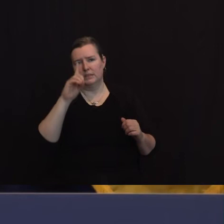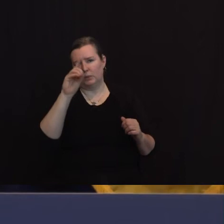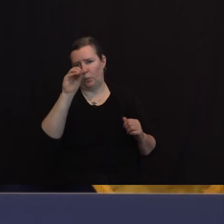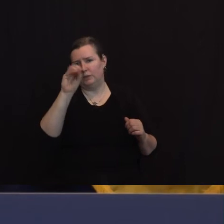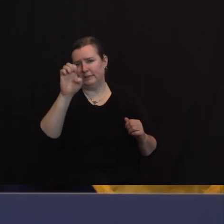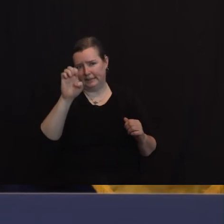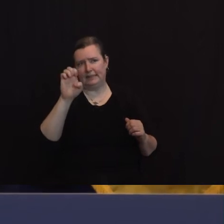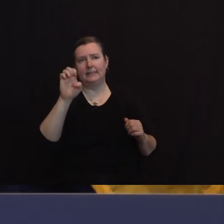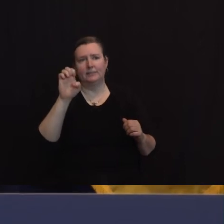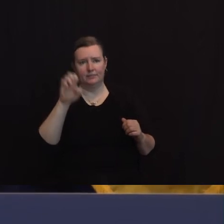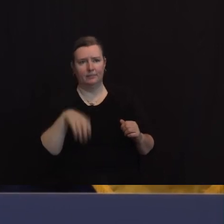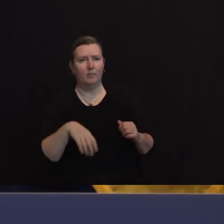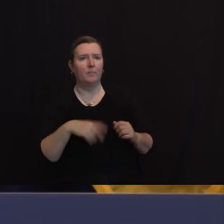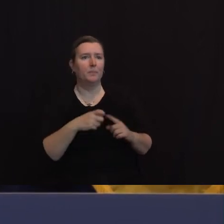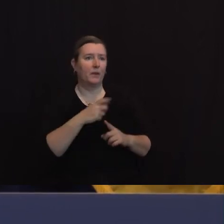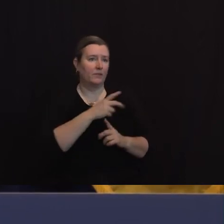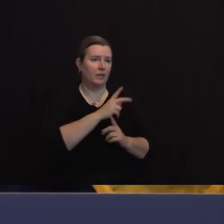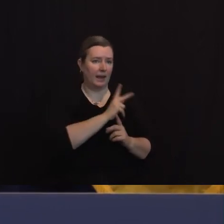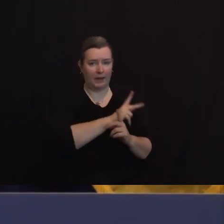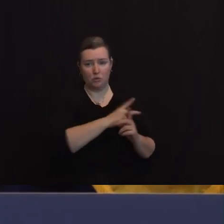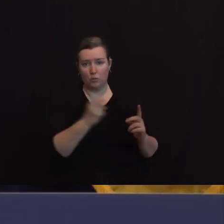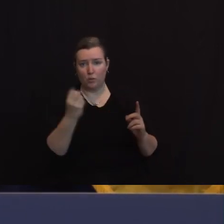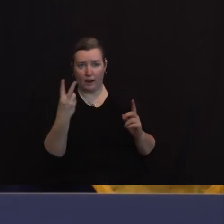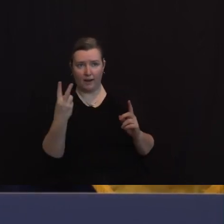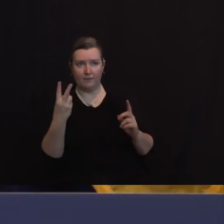in higher ed, in a way that is